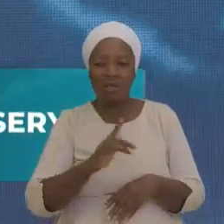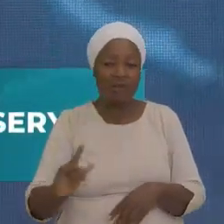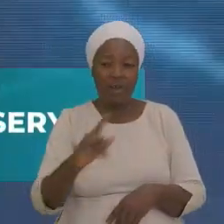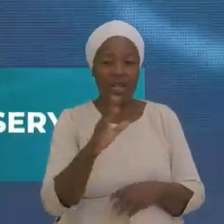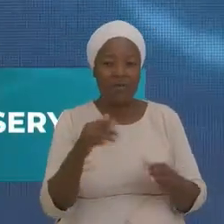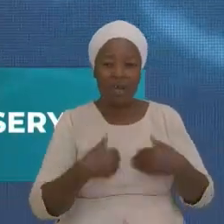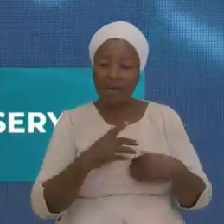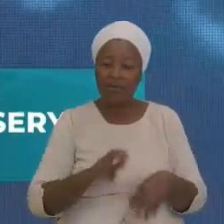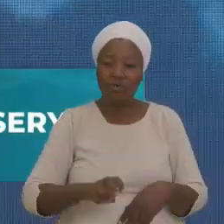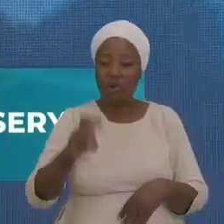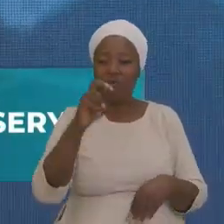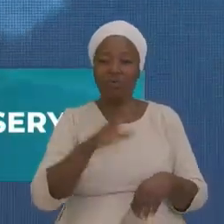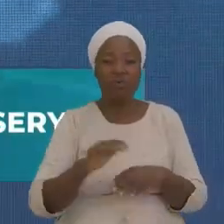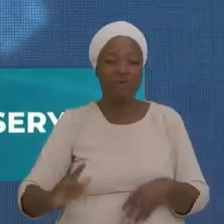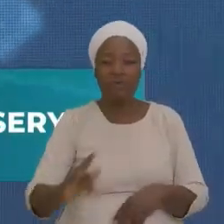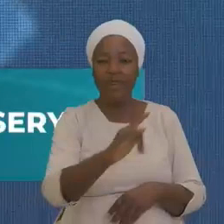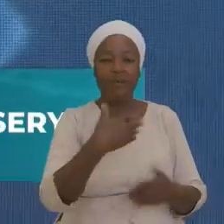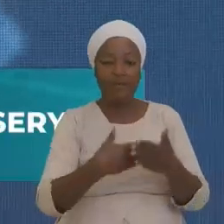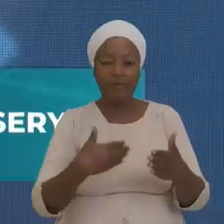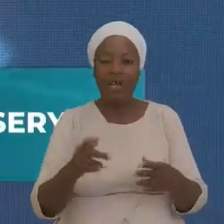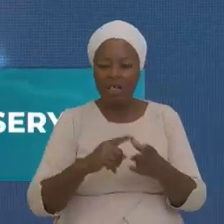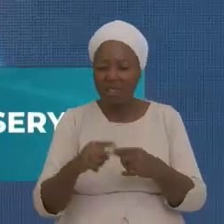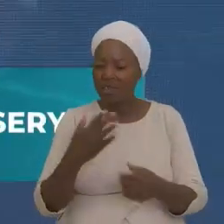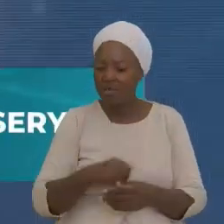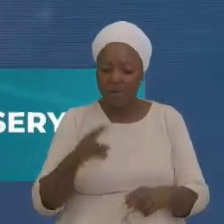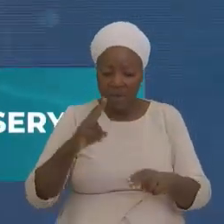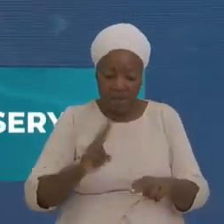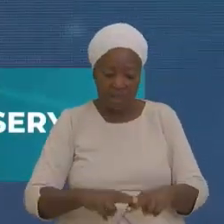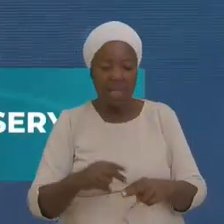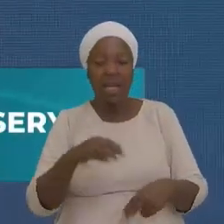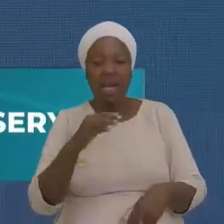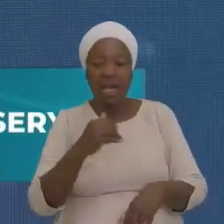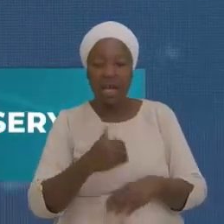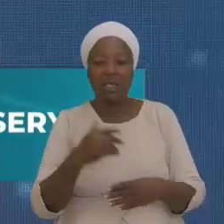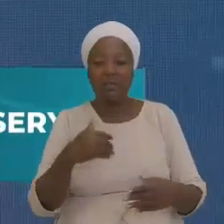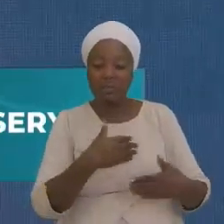before, you sat at the side of the window.